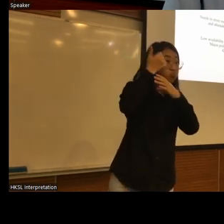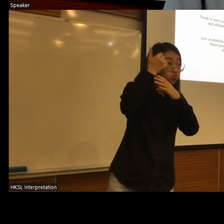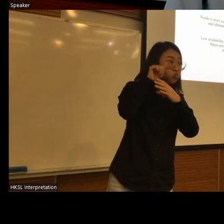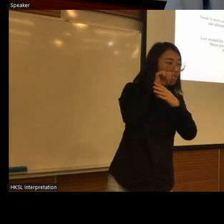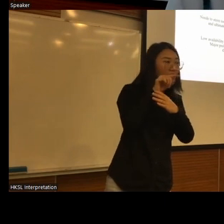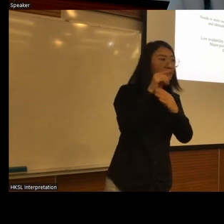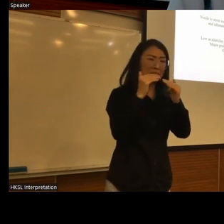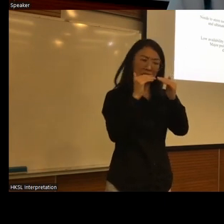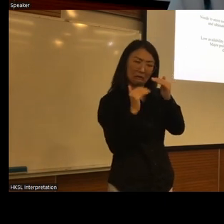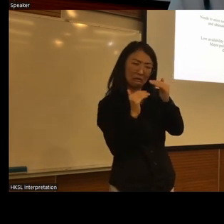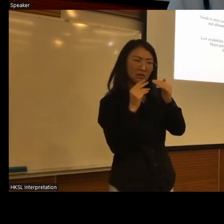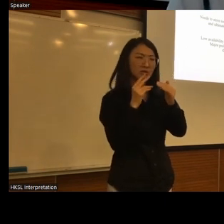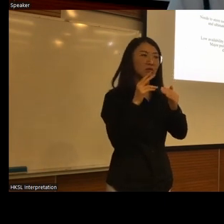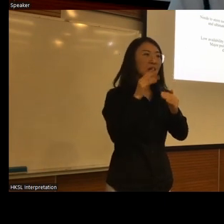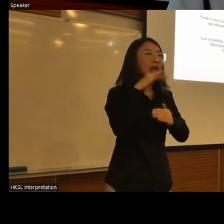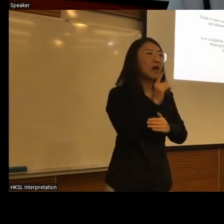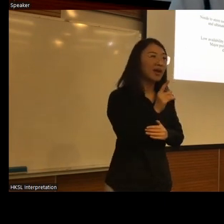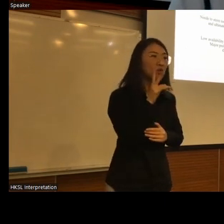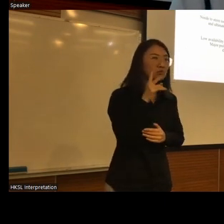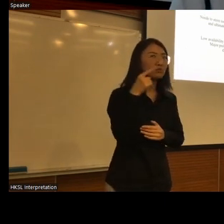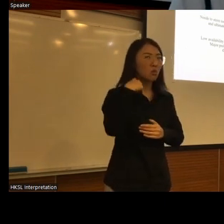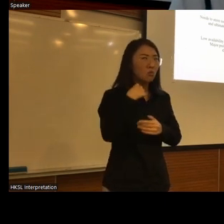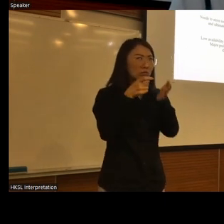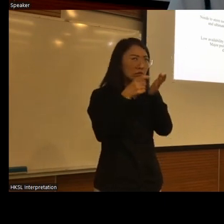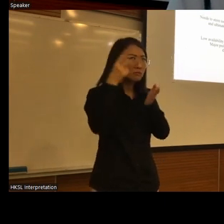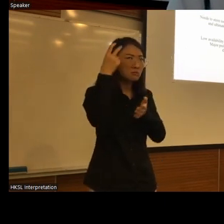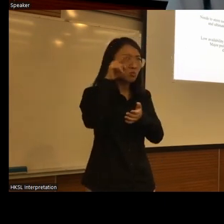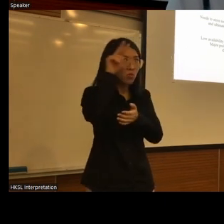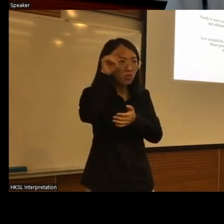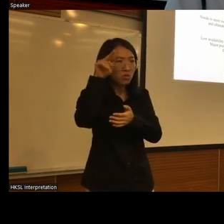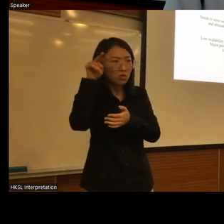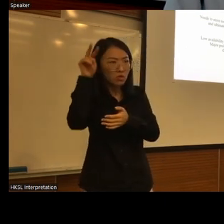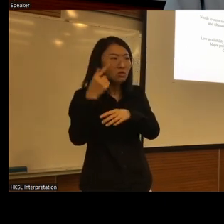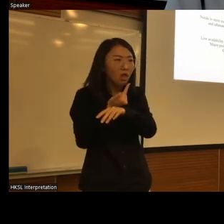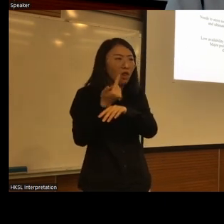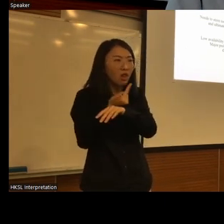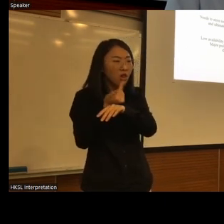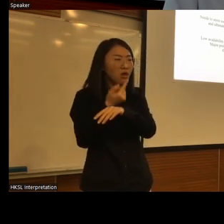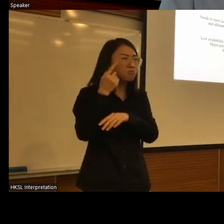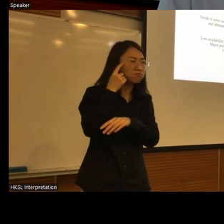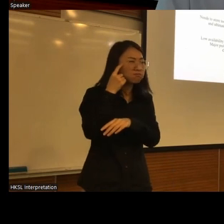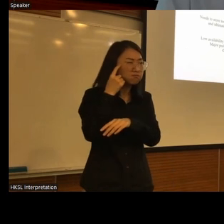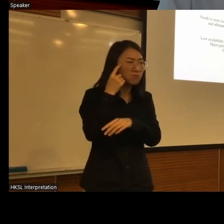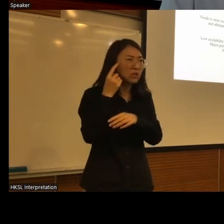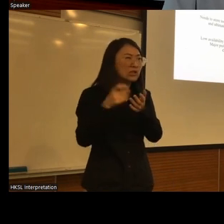meaning that it takes you some time to find the word that you're looking for. Let's say something that